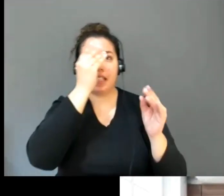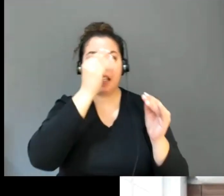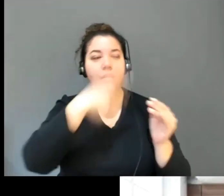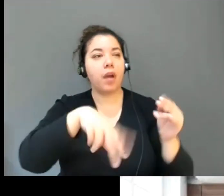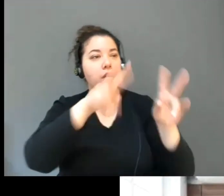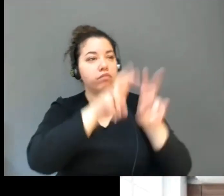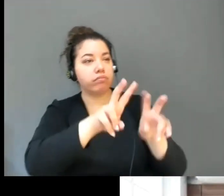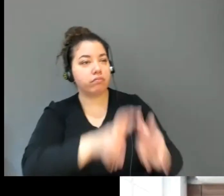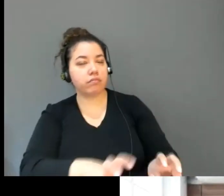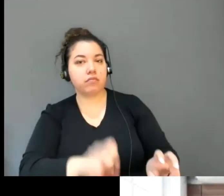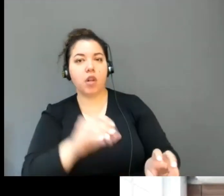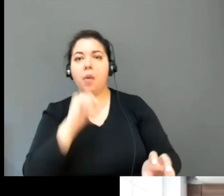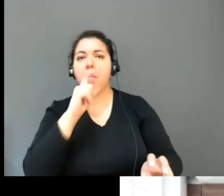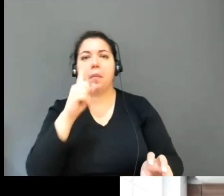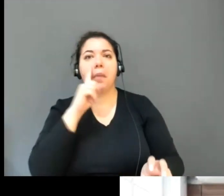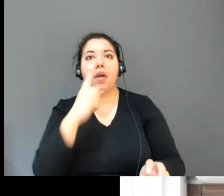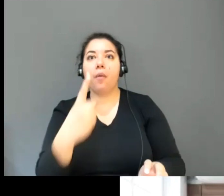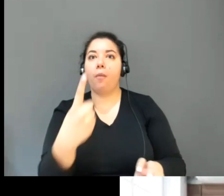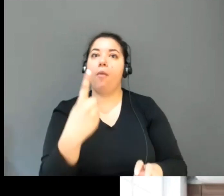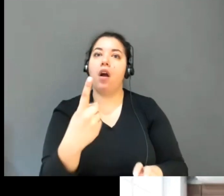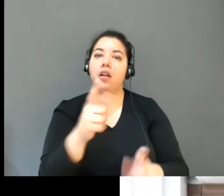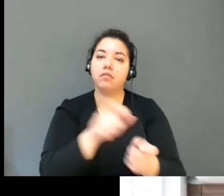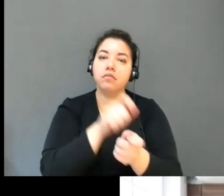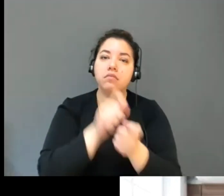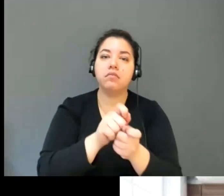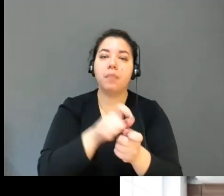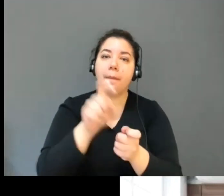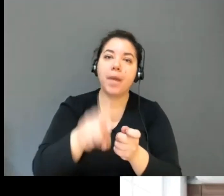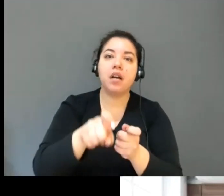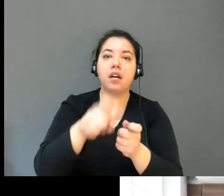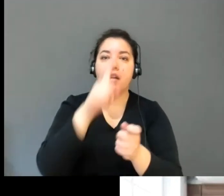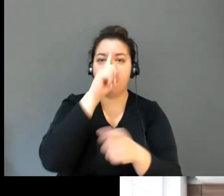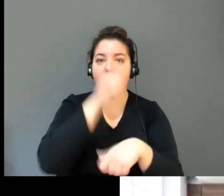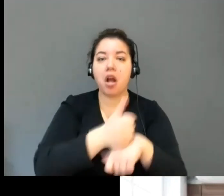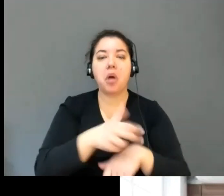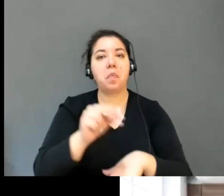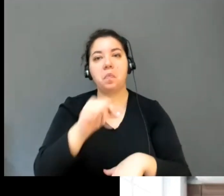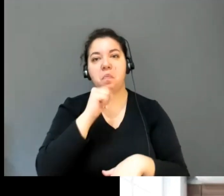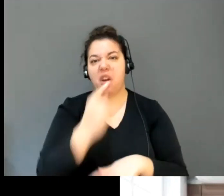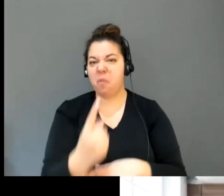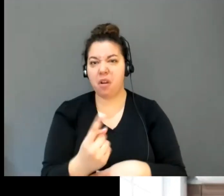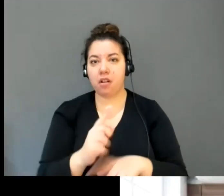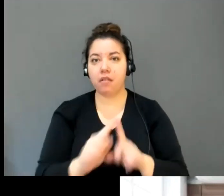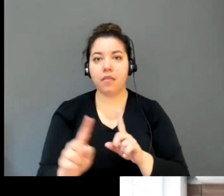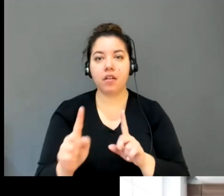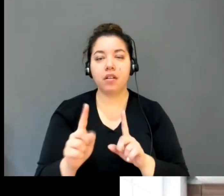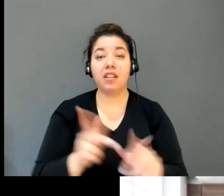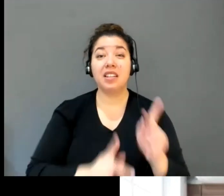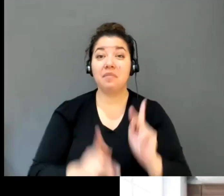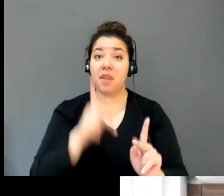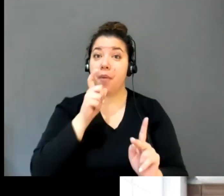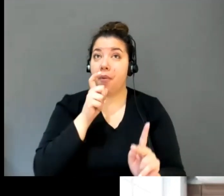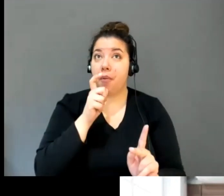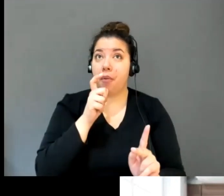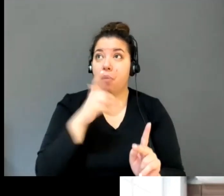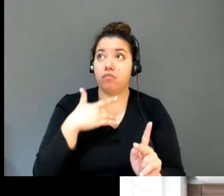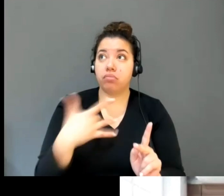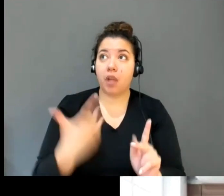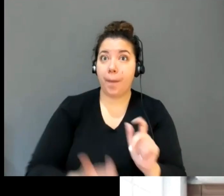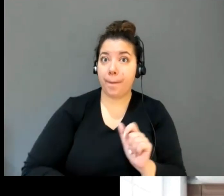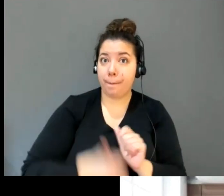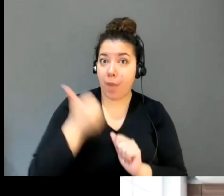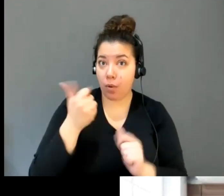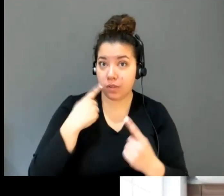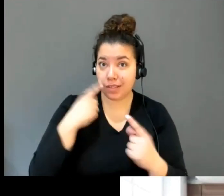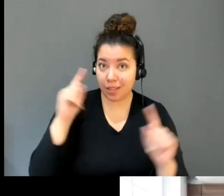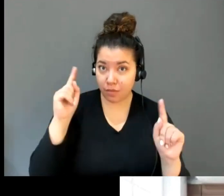one particular mindset to be in, but I'll tell you the folks who are most successful in the companies that I run are people